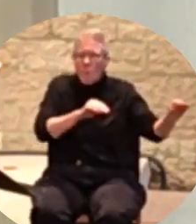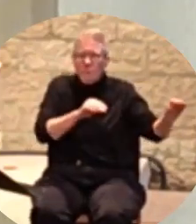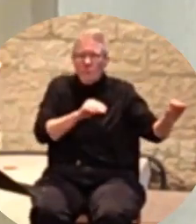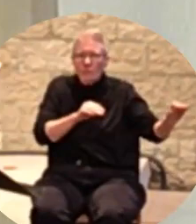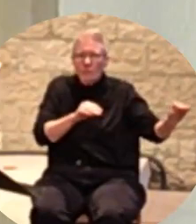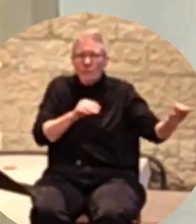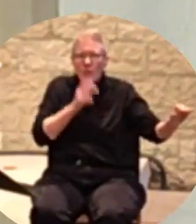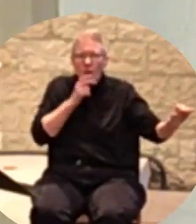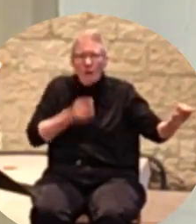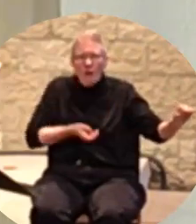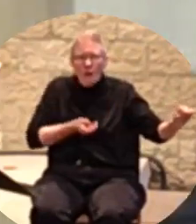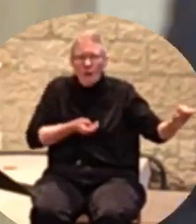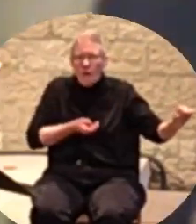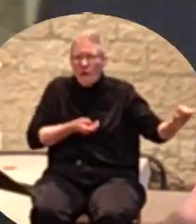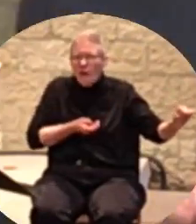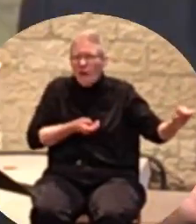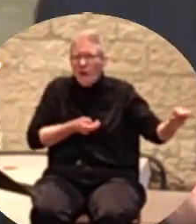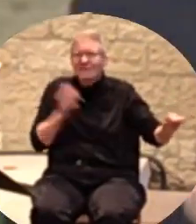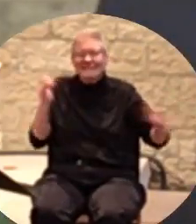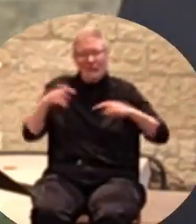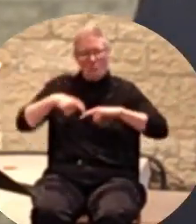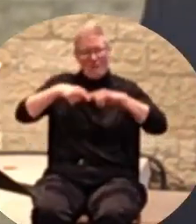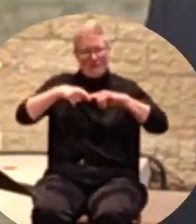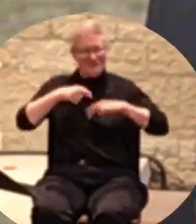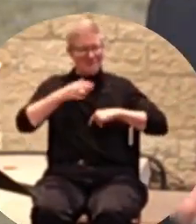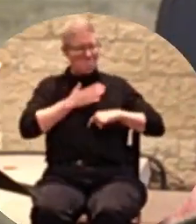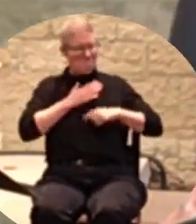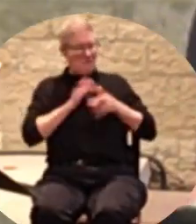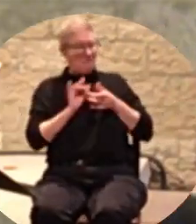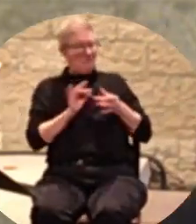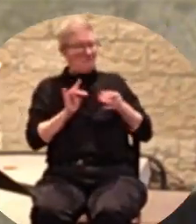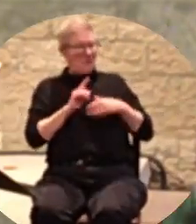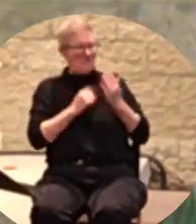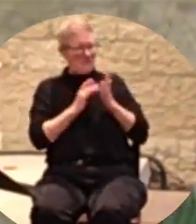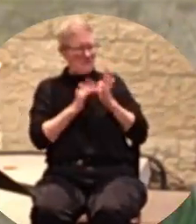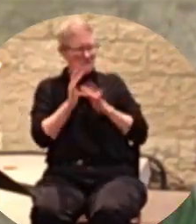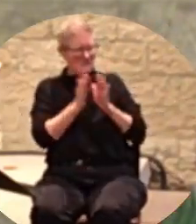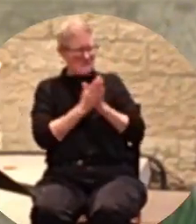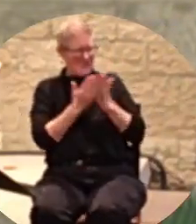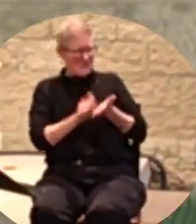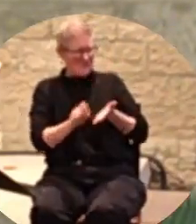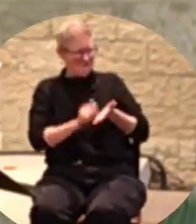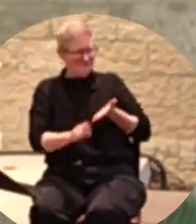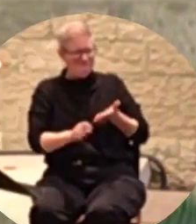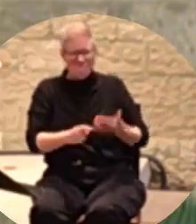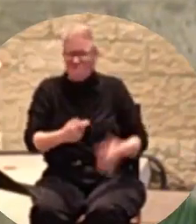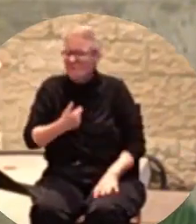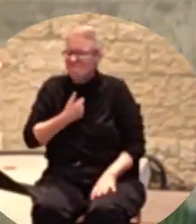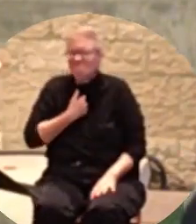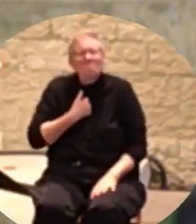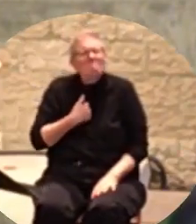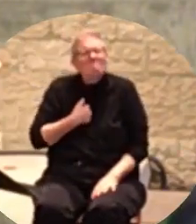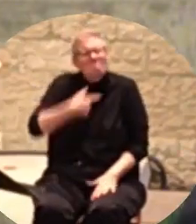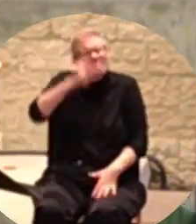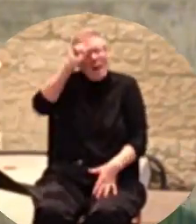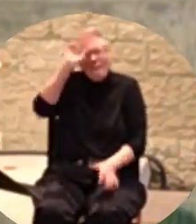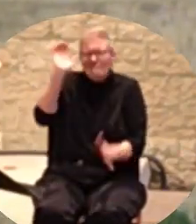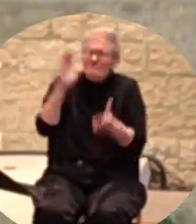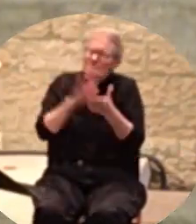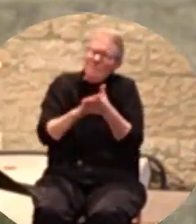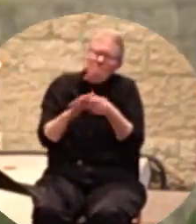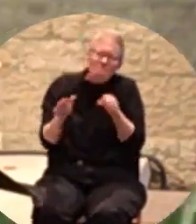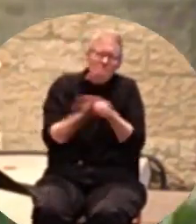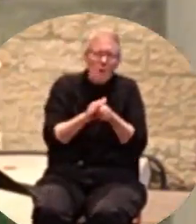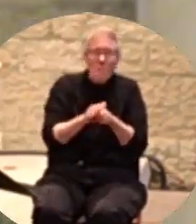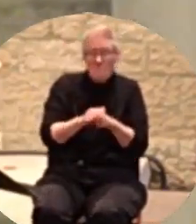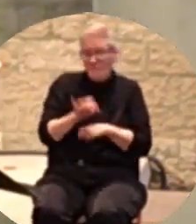Now I'm going to pause here. This is my commentary on Scripture. I believe with all sincerity that the